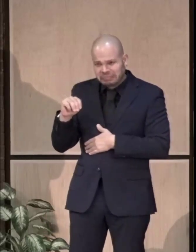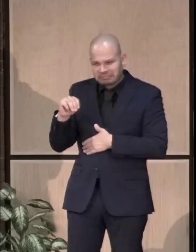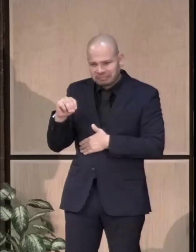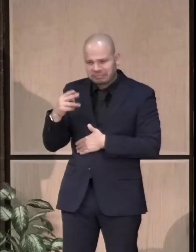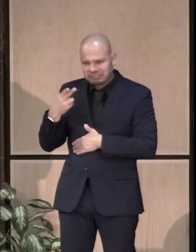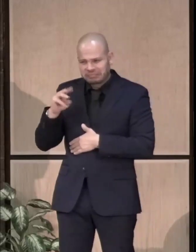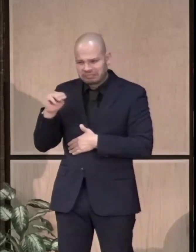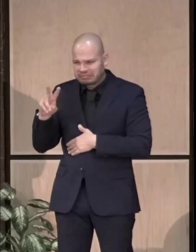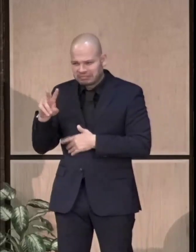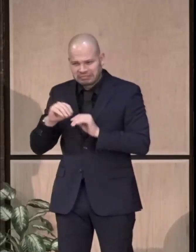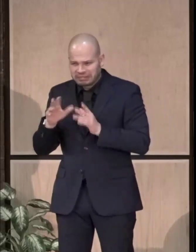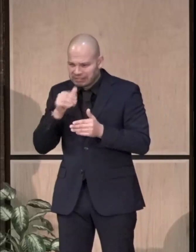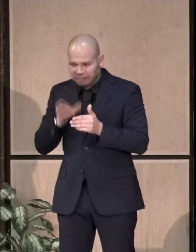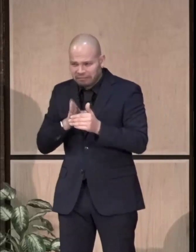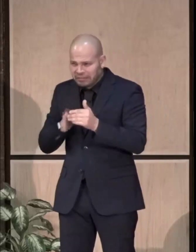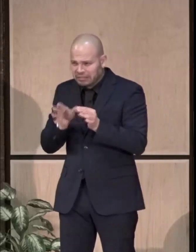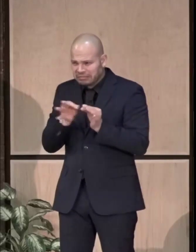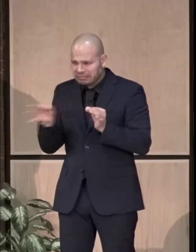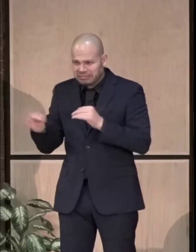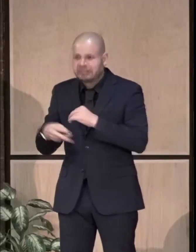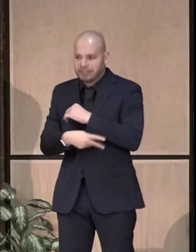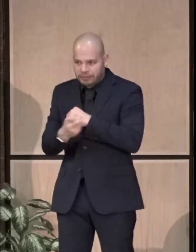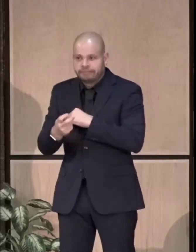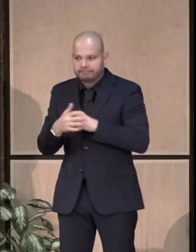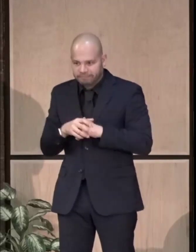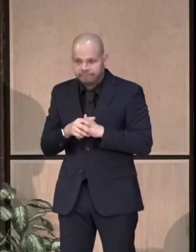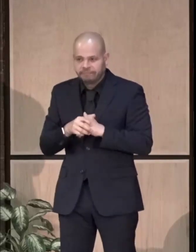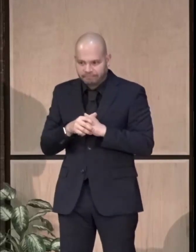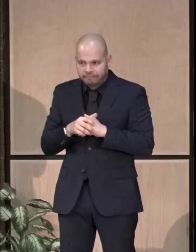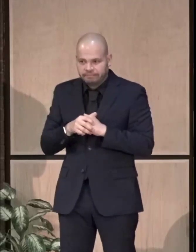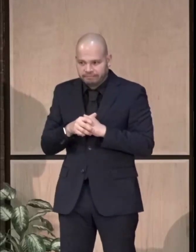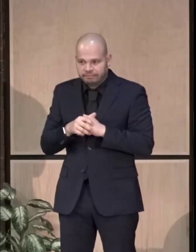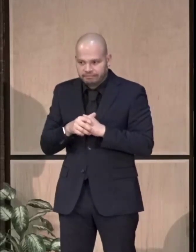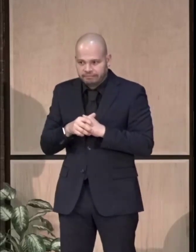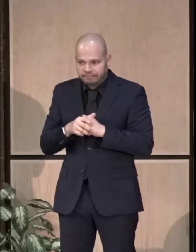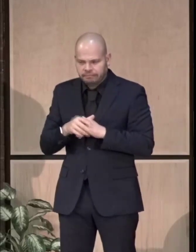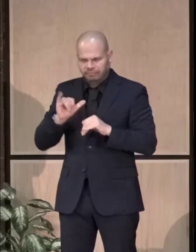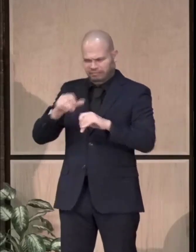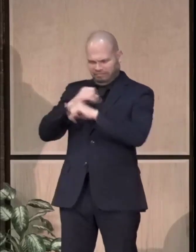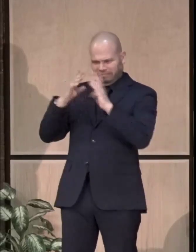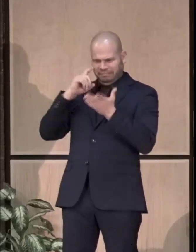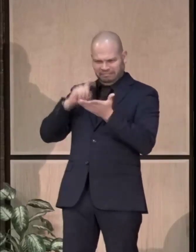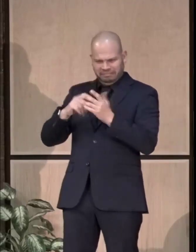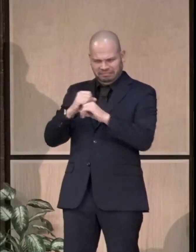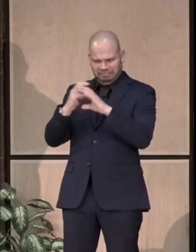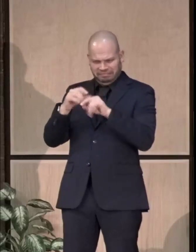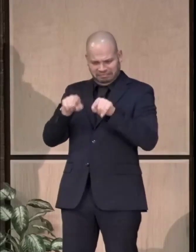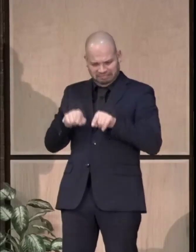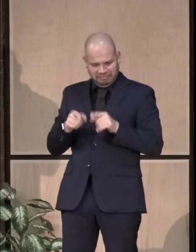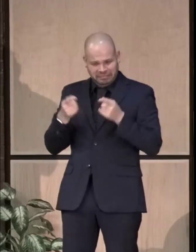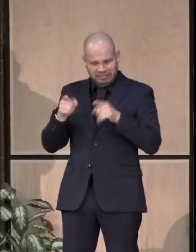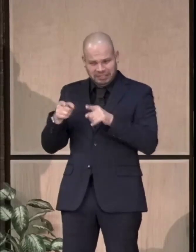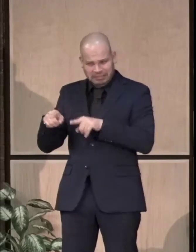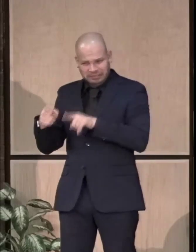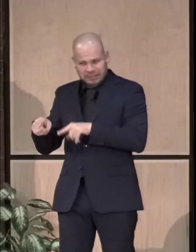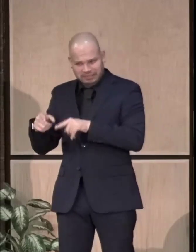So does this refresh your recollection? This is the time period that yes. Hodgson and you were